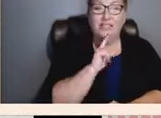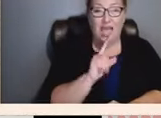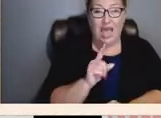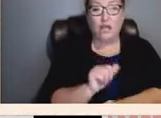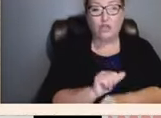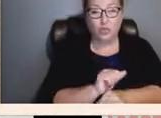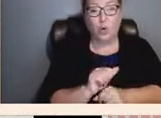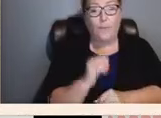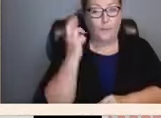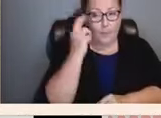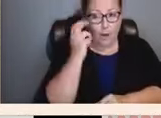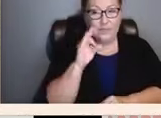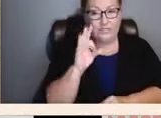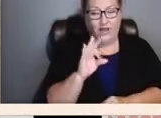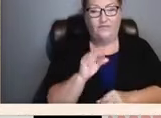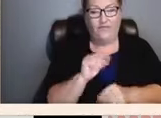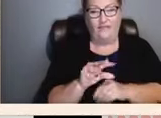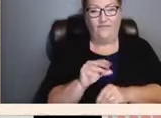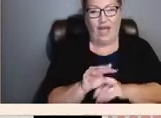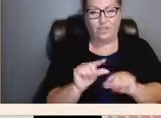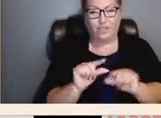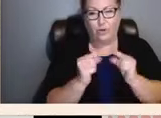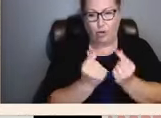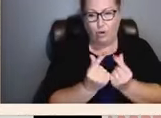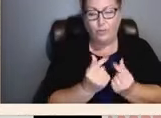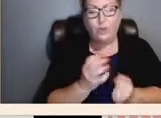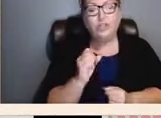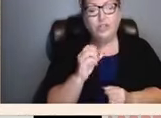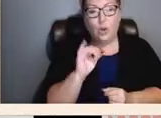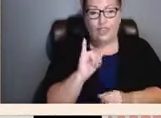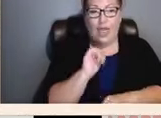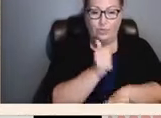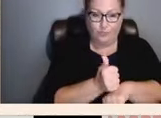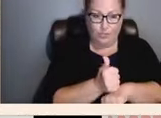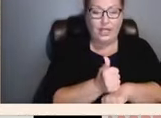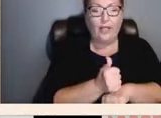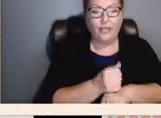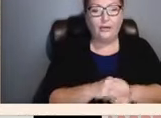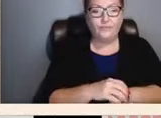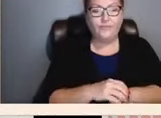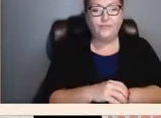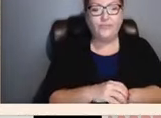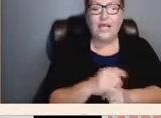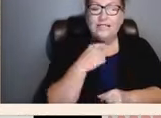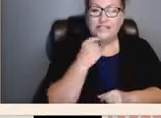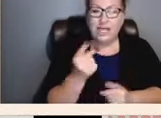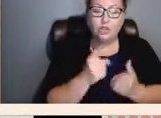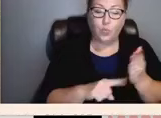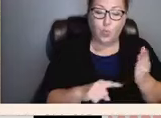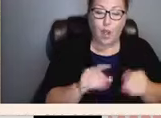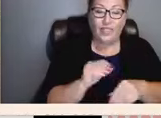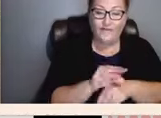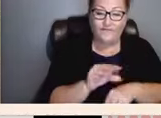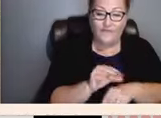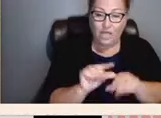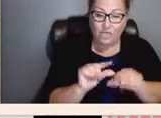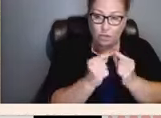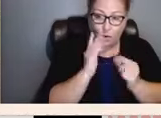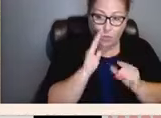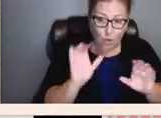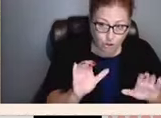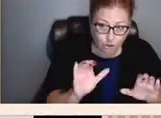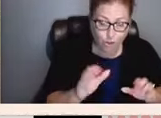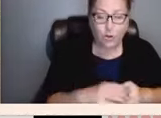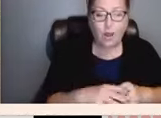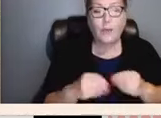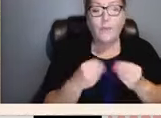an advisory group. So it was put together. It tells what the advisory group is going to do, provide info